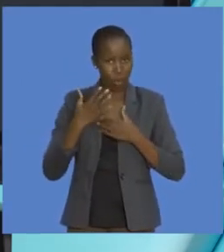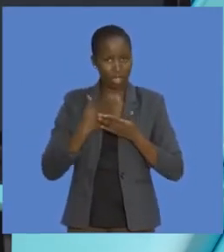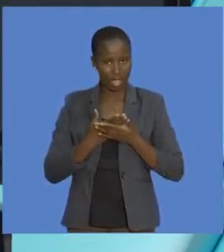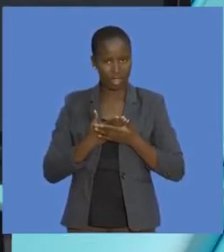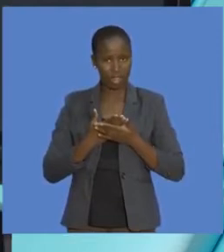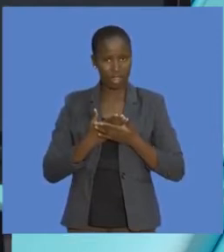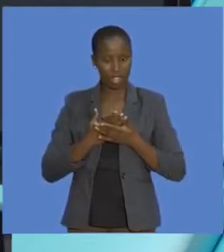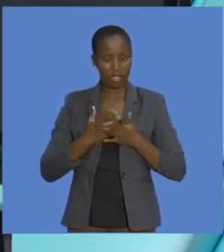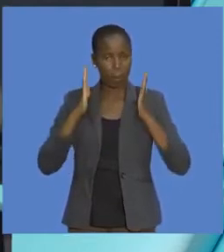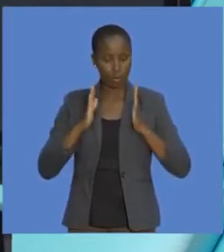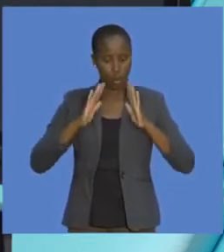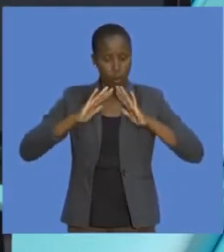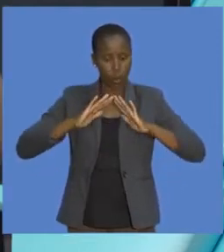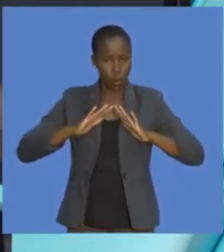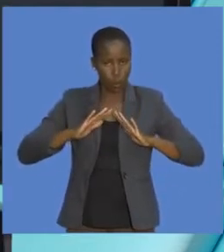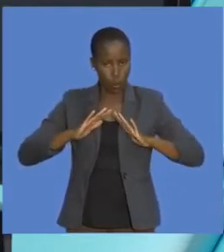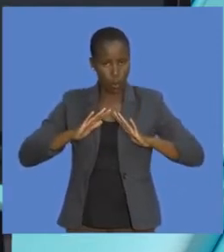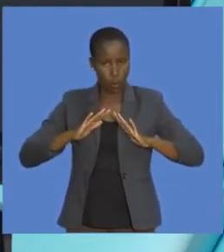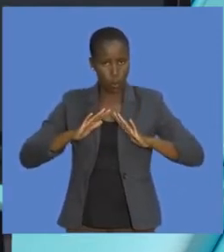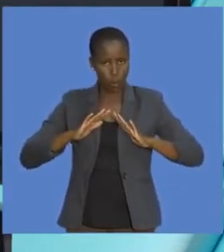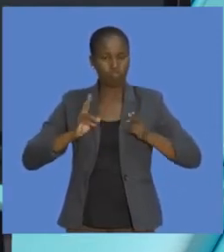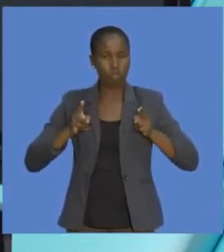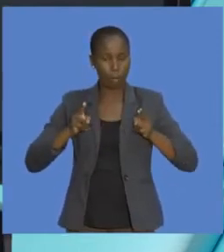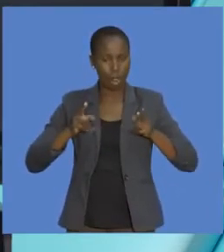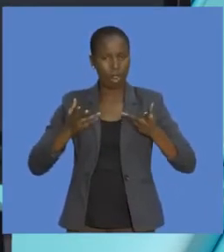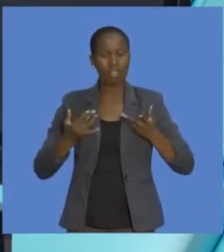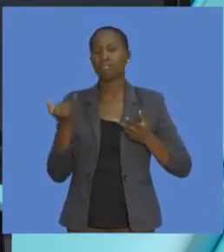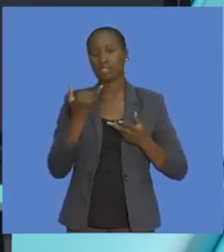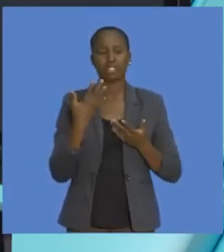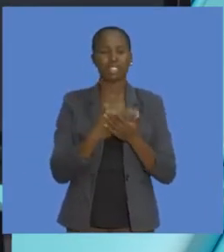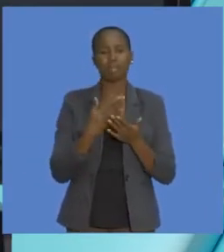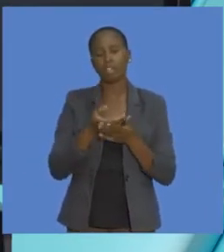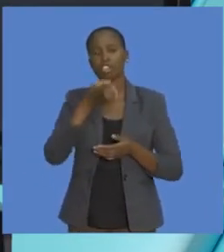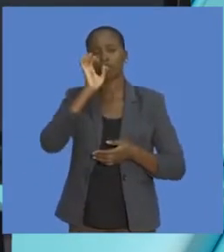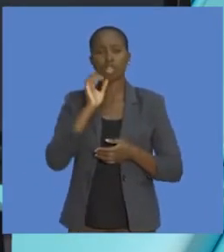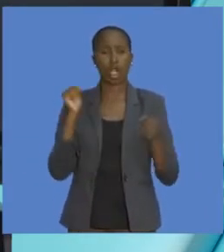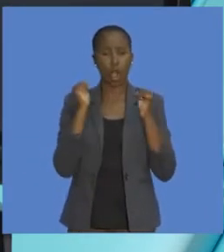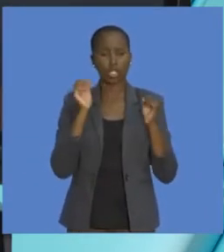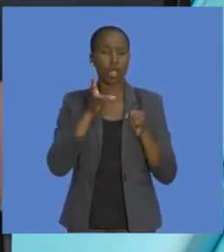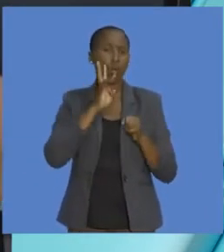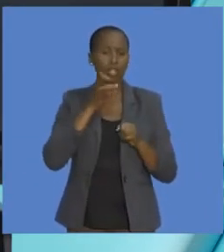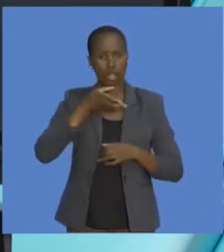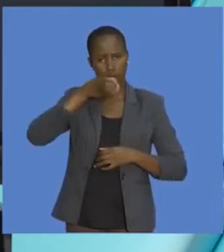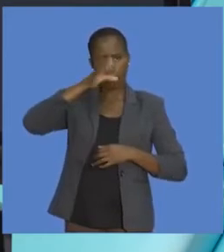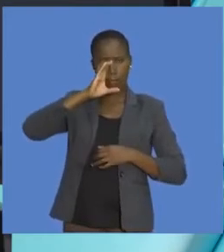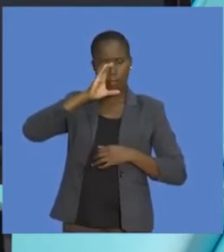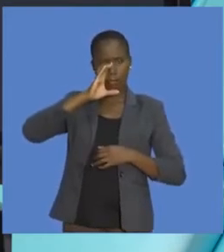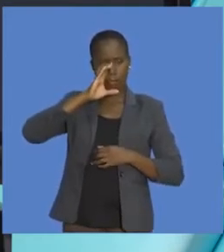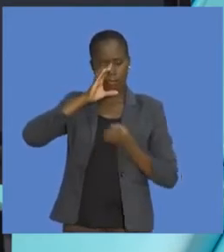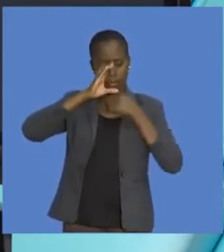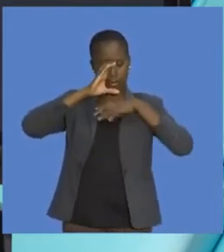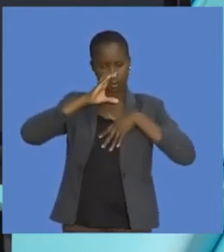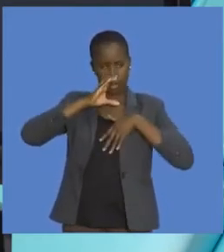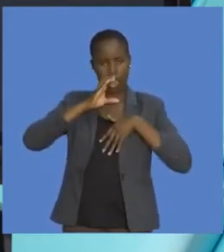body down. Although you try to fan yourself or drink some water, the body has its own